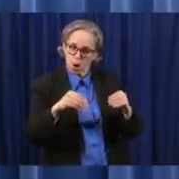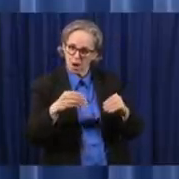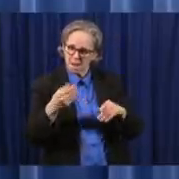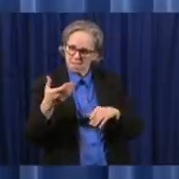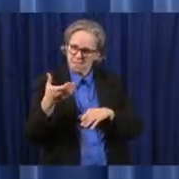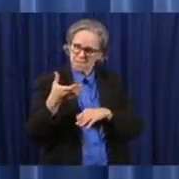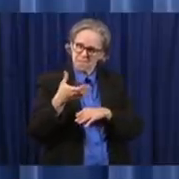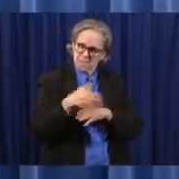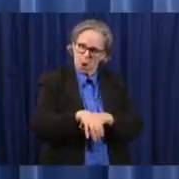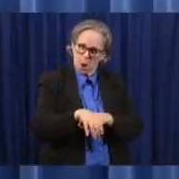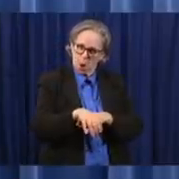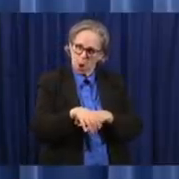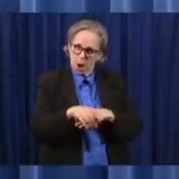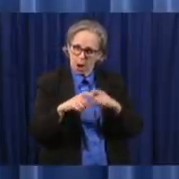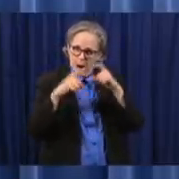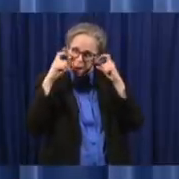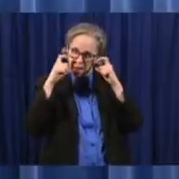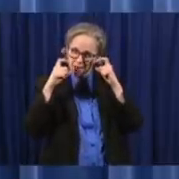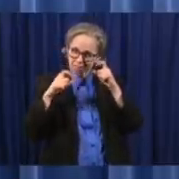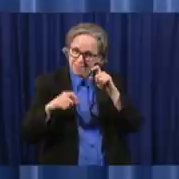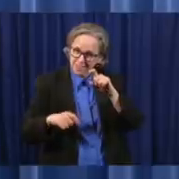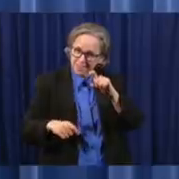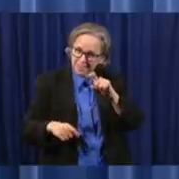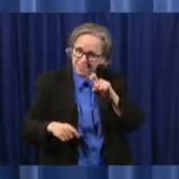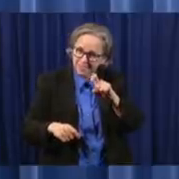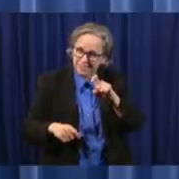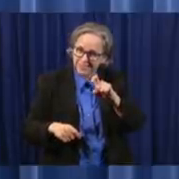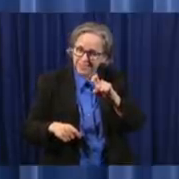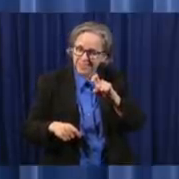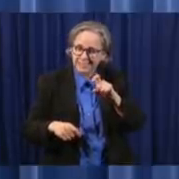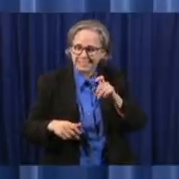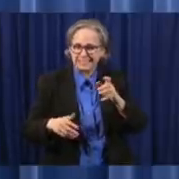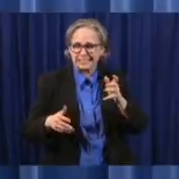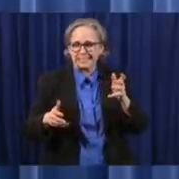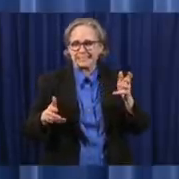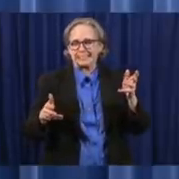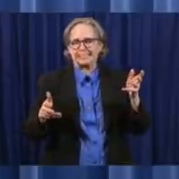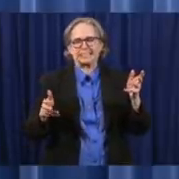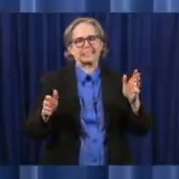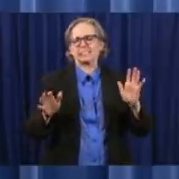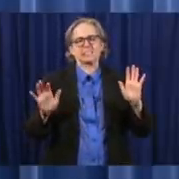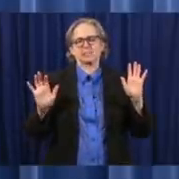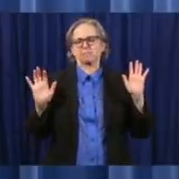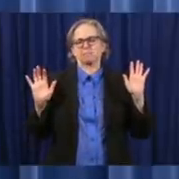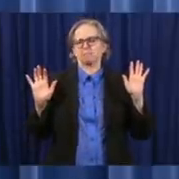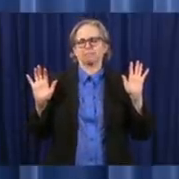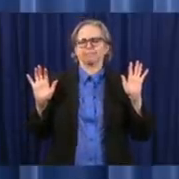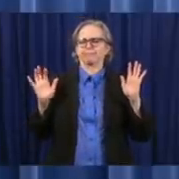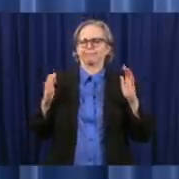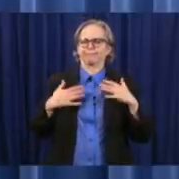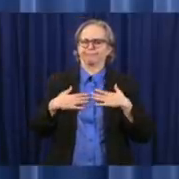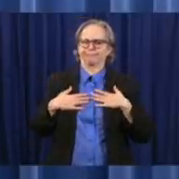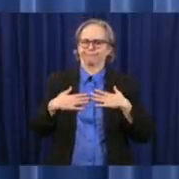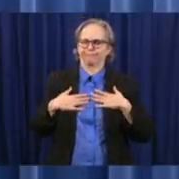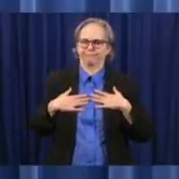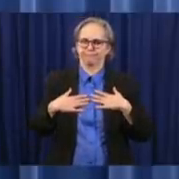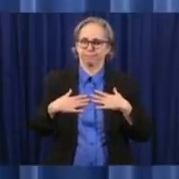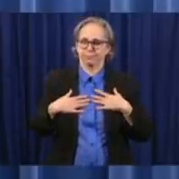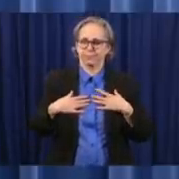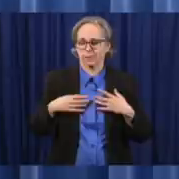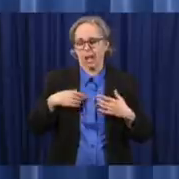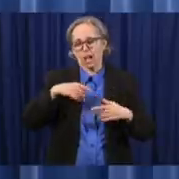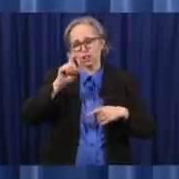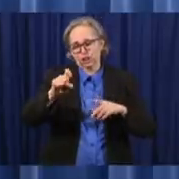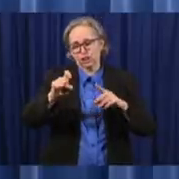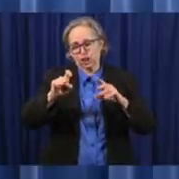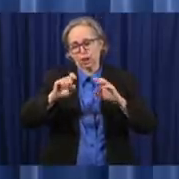put on a facial covering, it was clear to me, and should have been clear to me before I made the